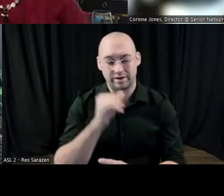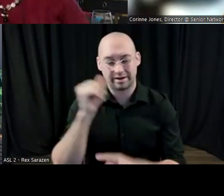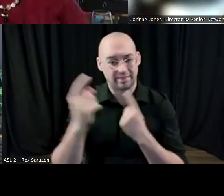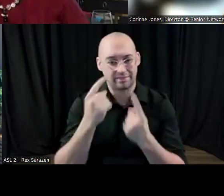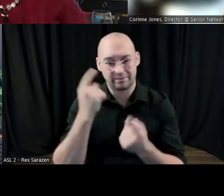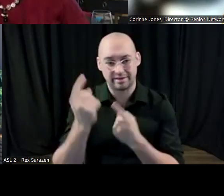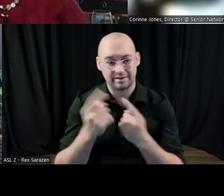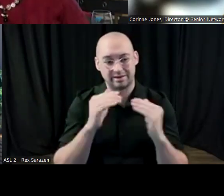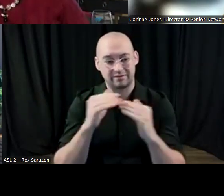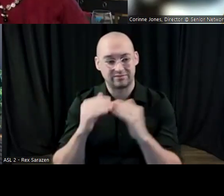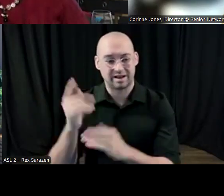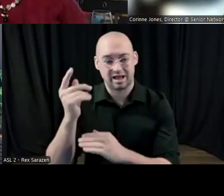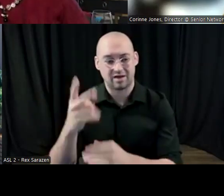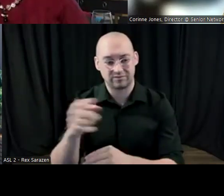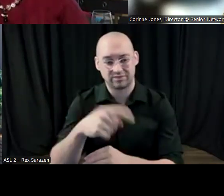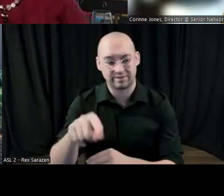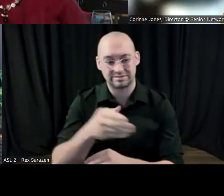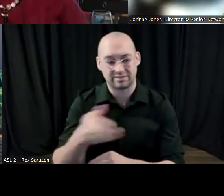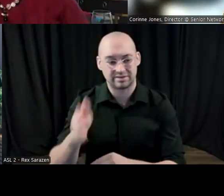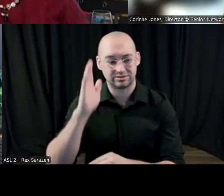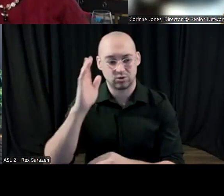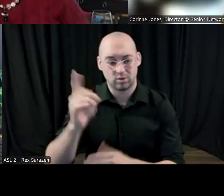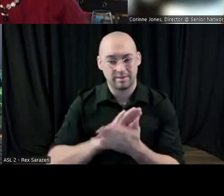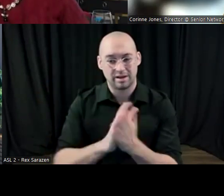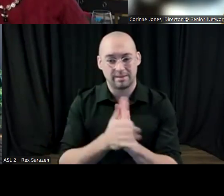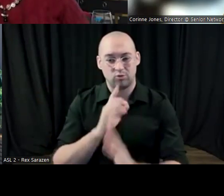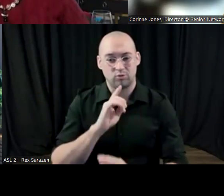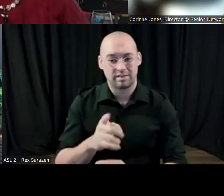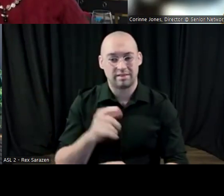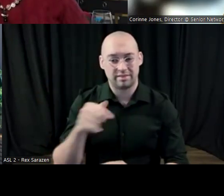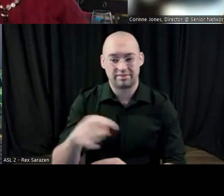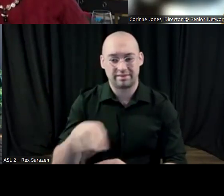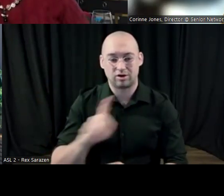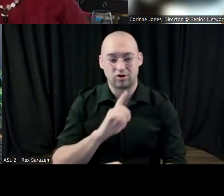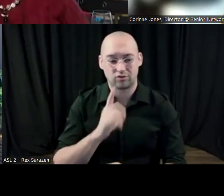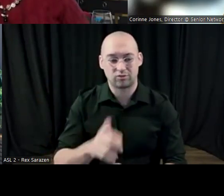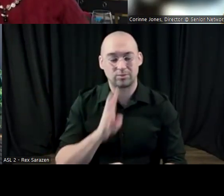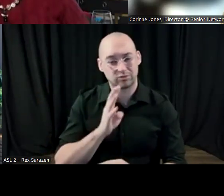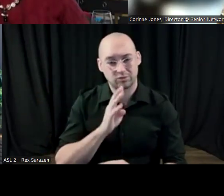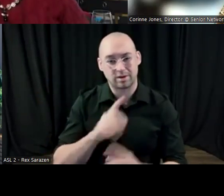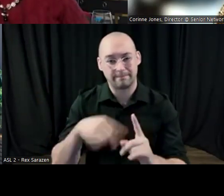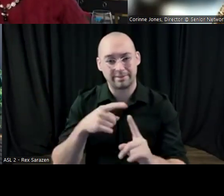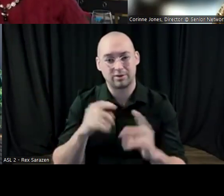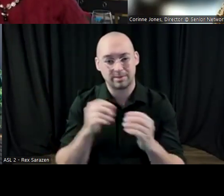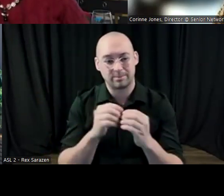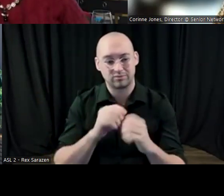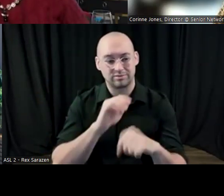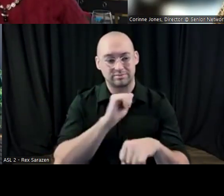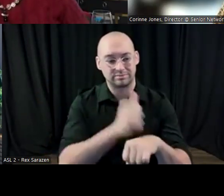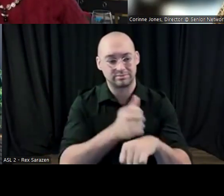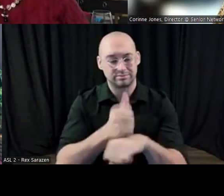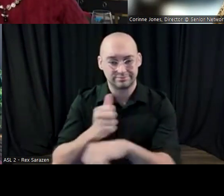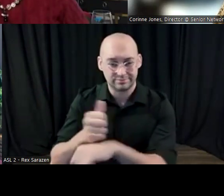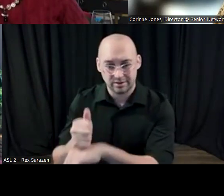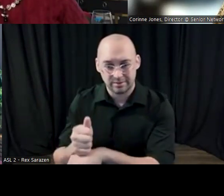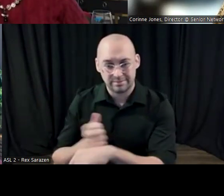even half of these things would be made into reality, and they are. And so we're talking about more about the implementation of,